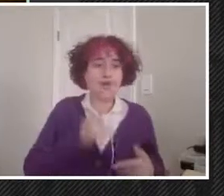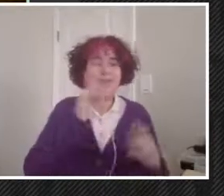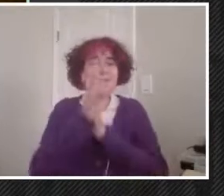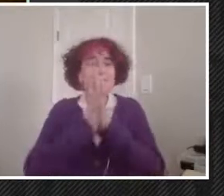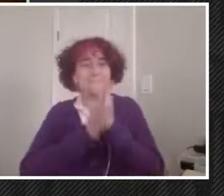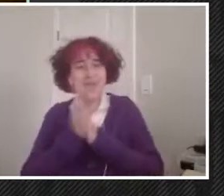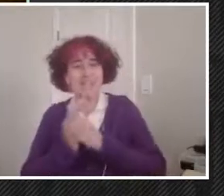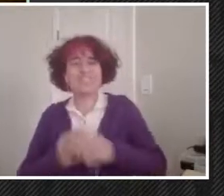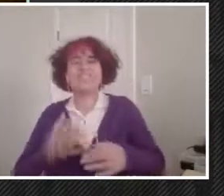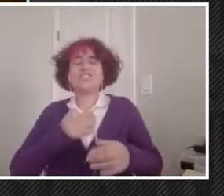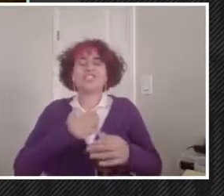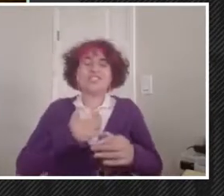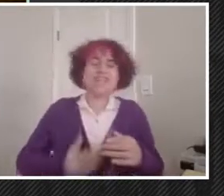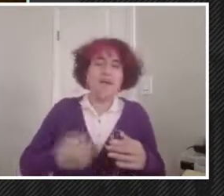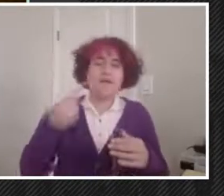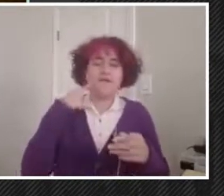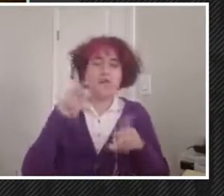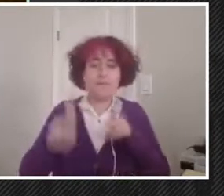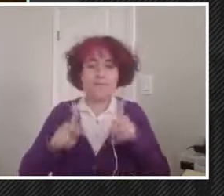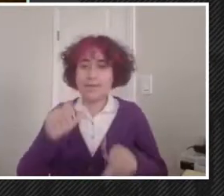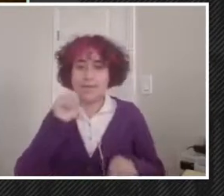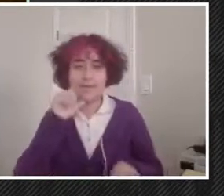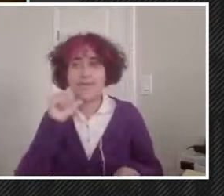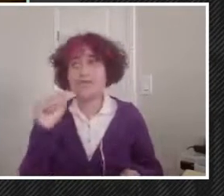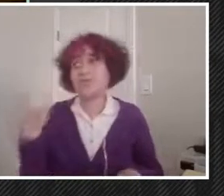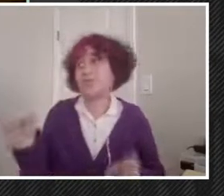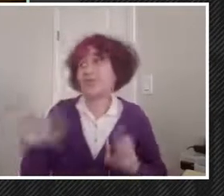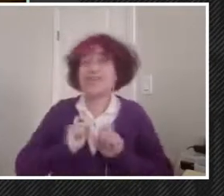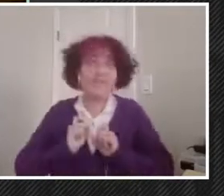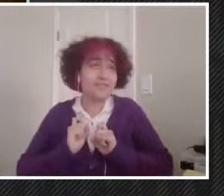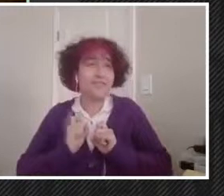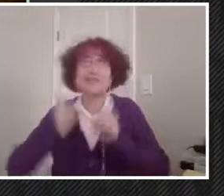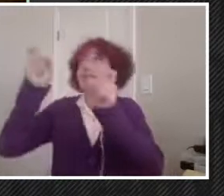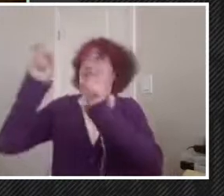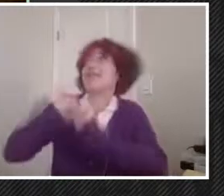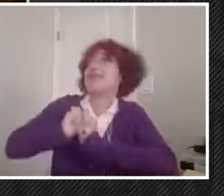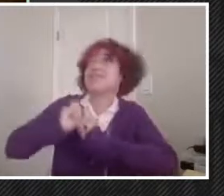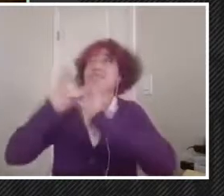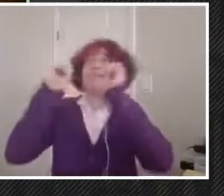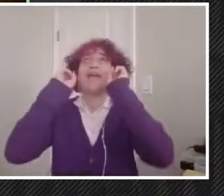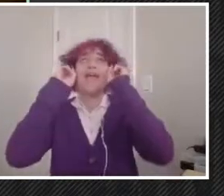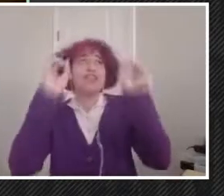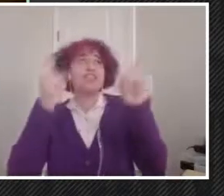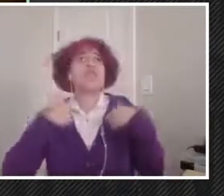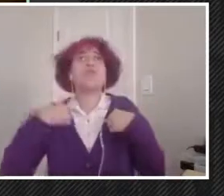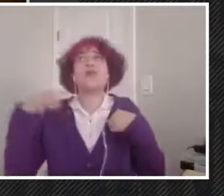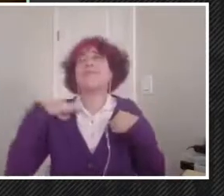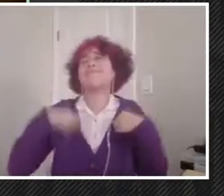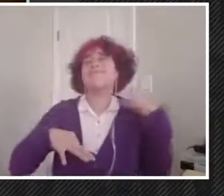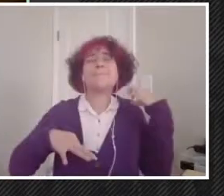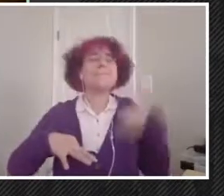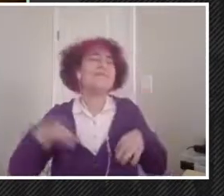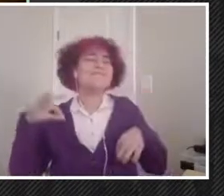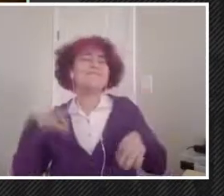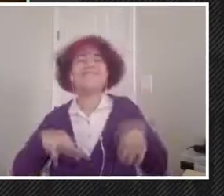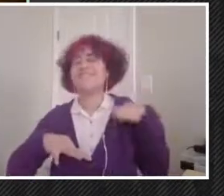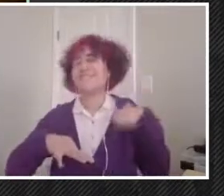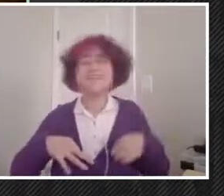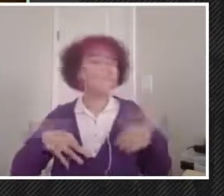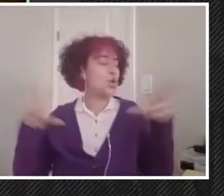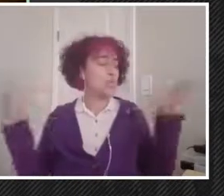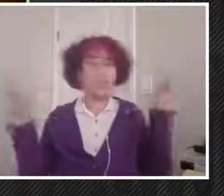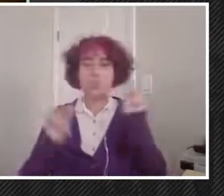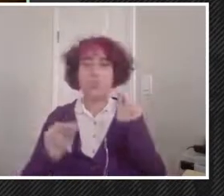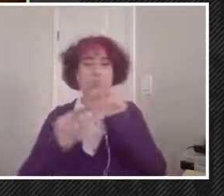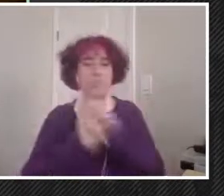are so gifted, not because we are so educated or we have been benefited with so many opportunities, and all of those things